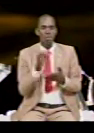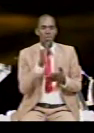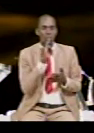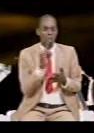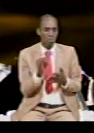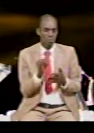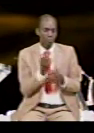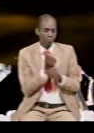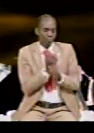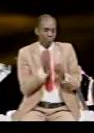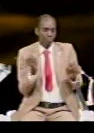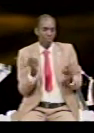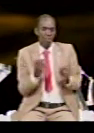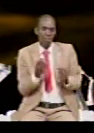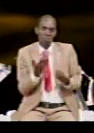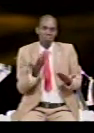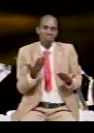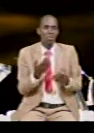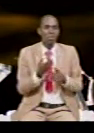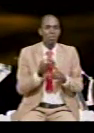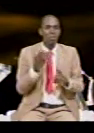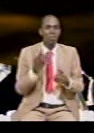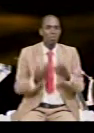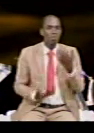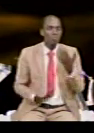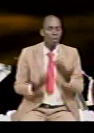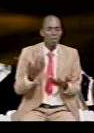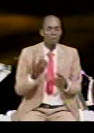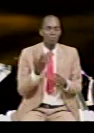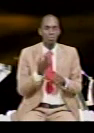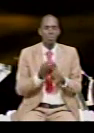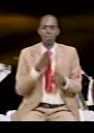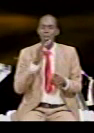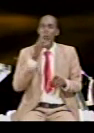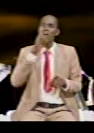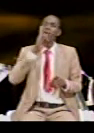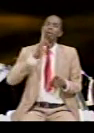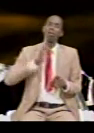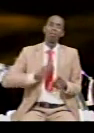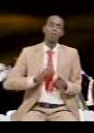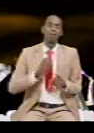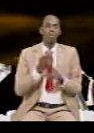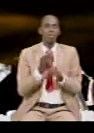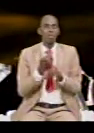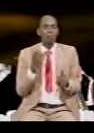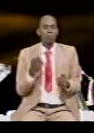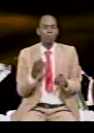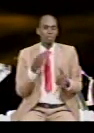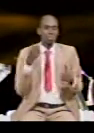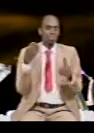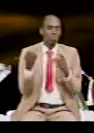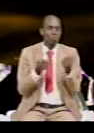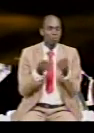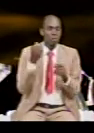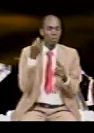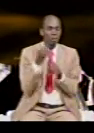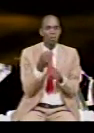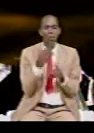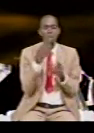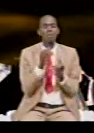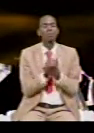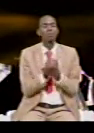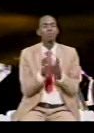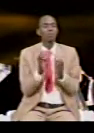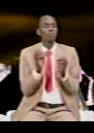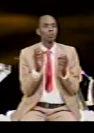from fire, from drowning, from accident, that means he's saved alive. It's not, he